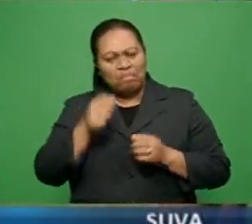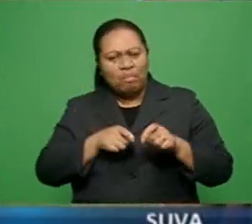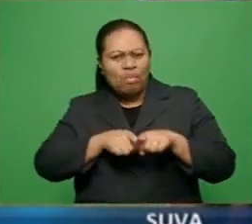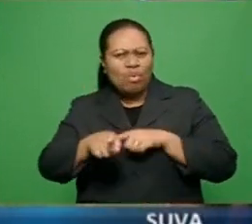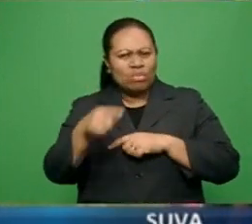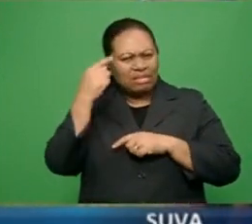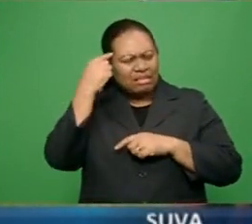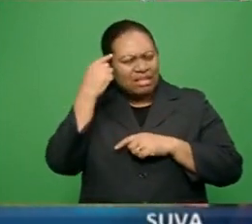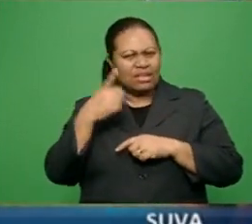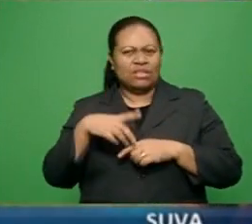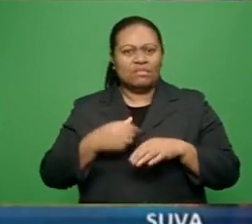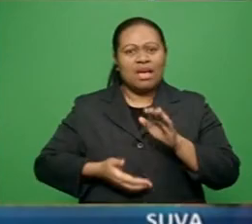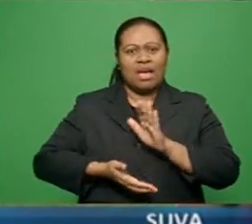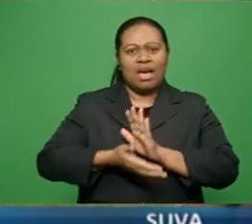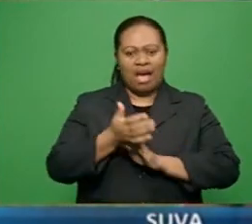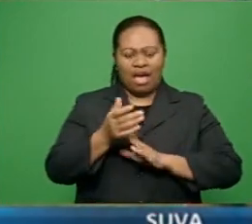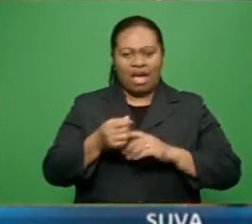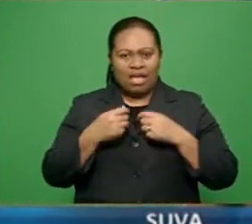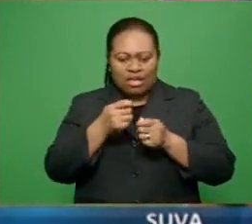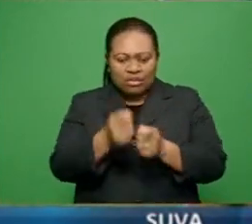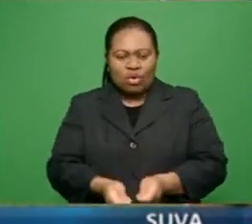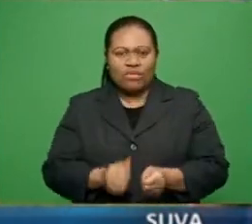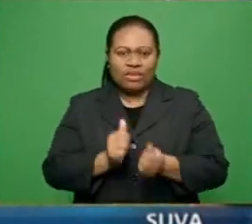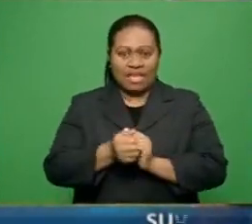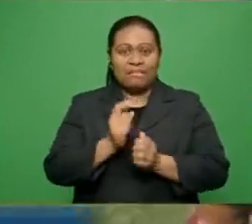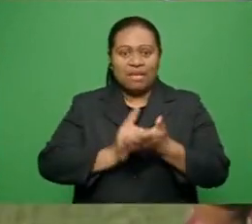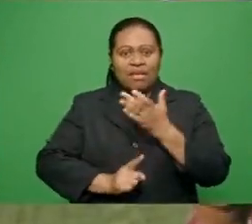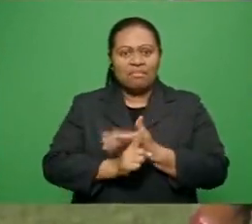be a high-scoring game after this happened.